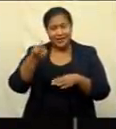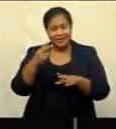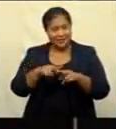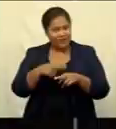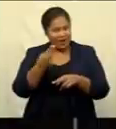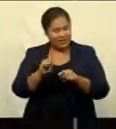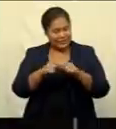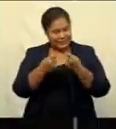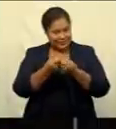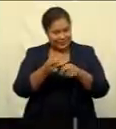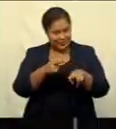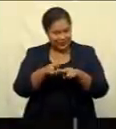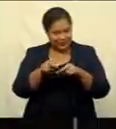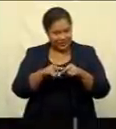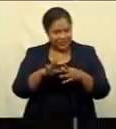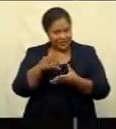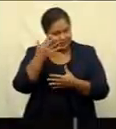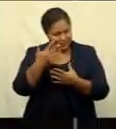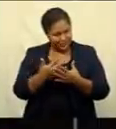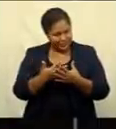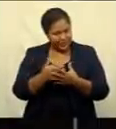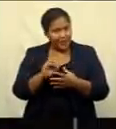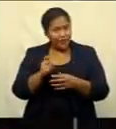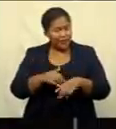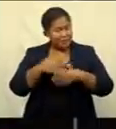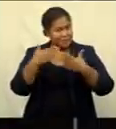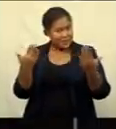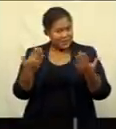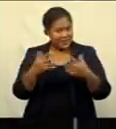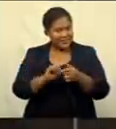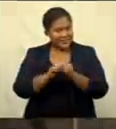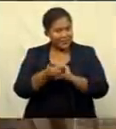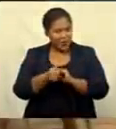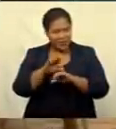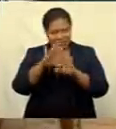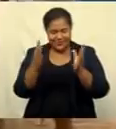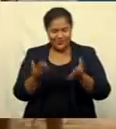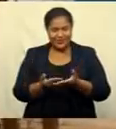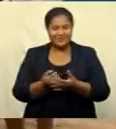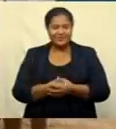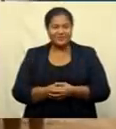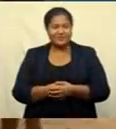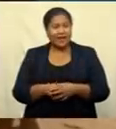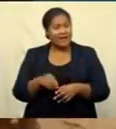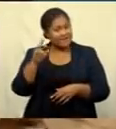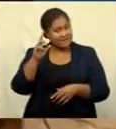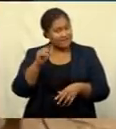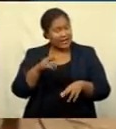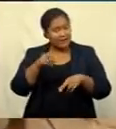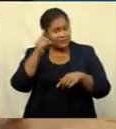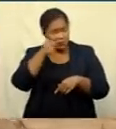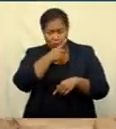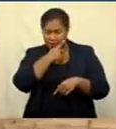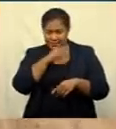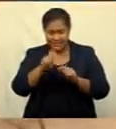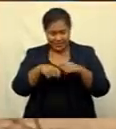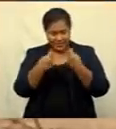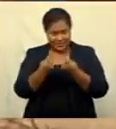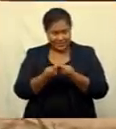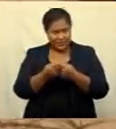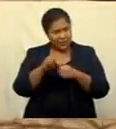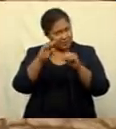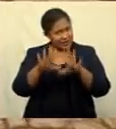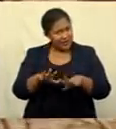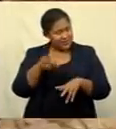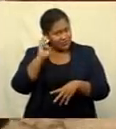and Team Fiji is counting down to the biggest sporting event in the world. For the Fijiana Sevens side, they have been blessed to train